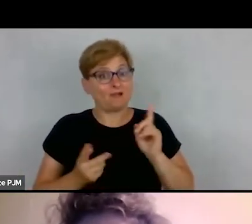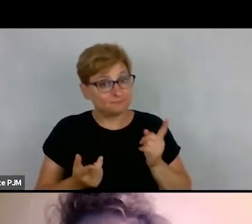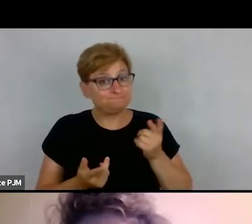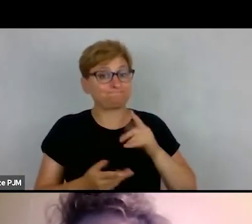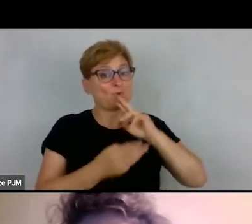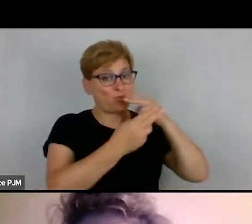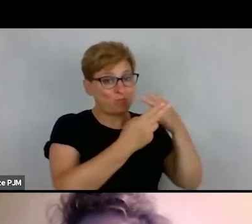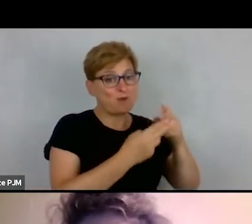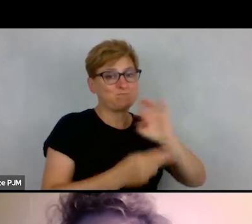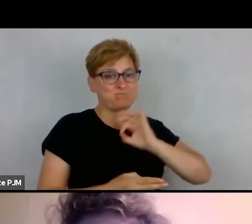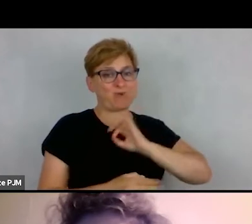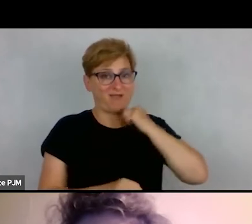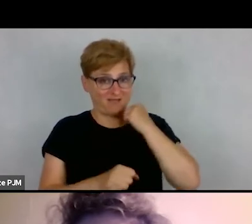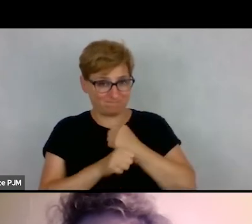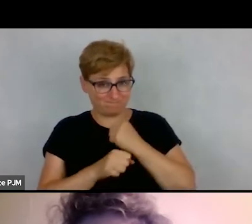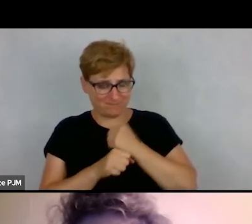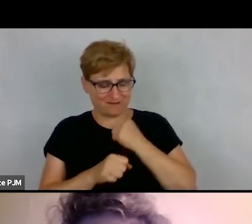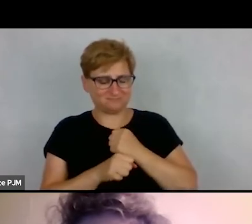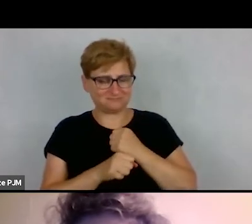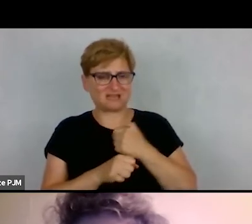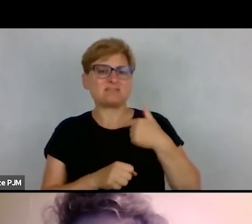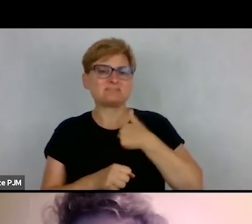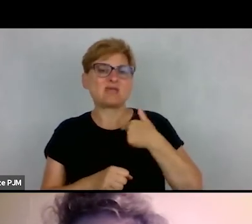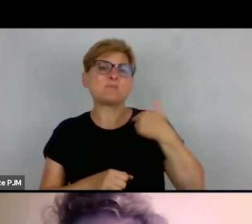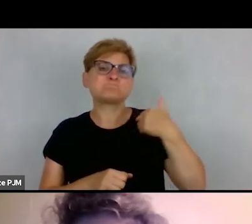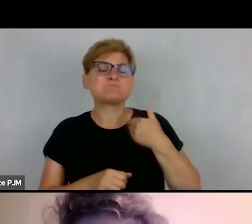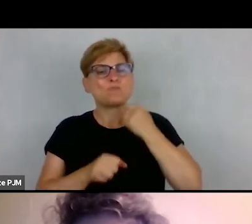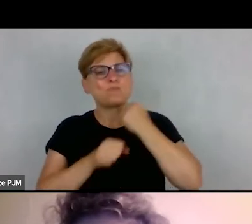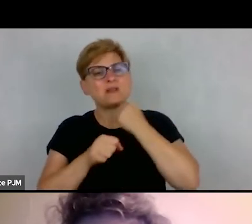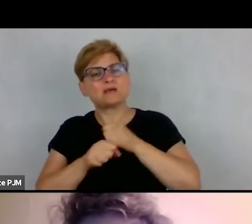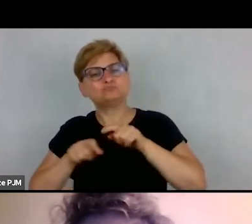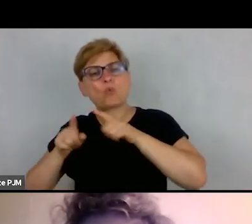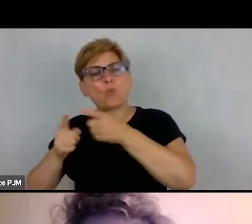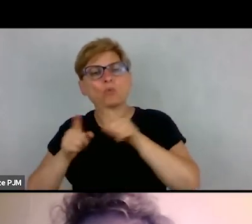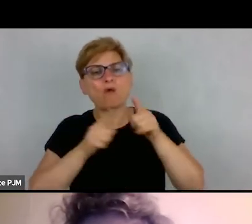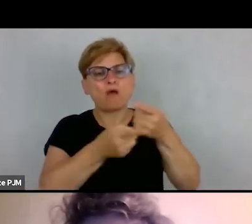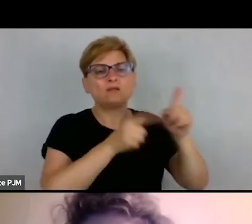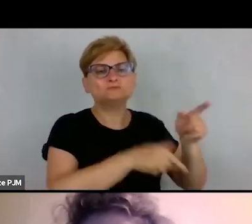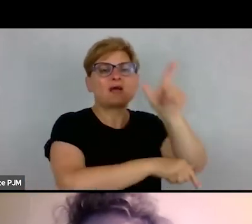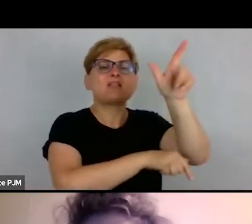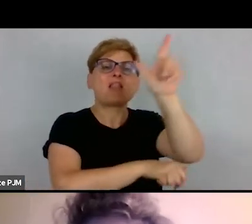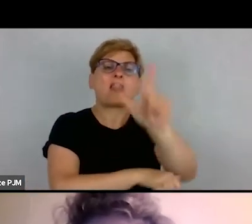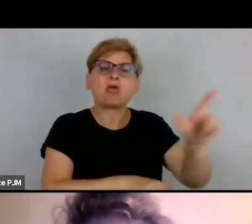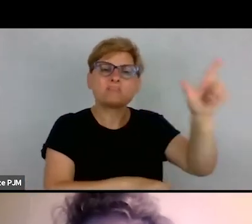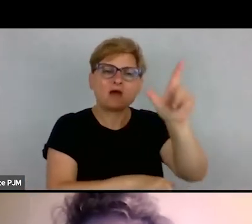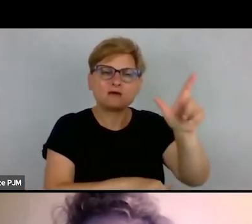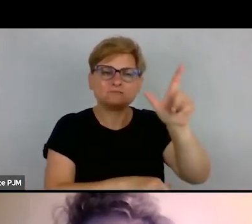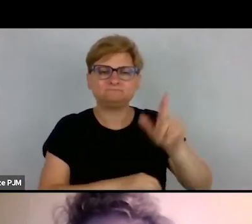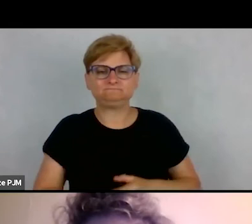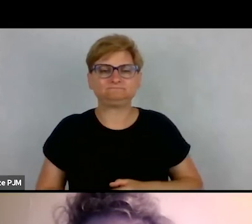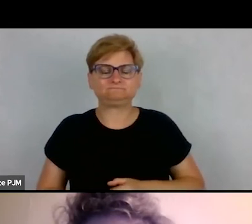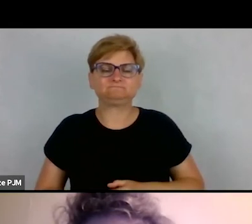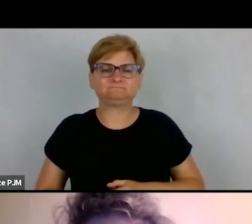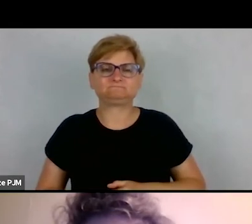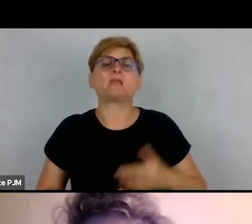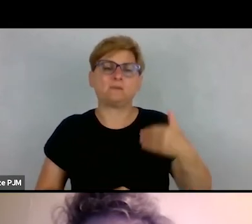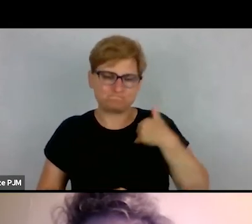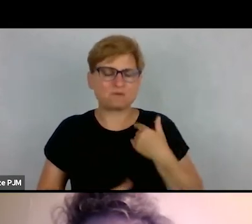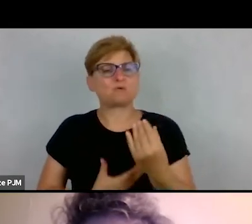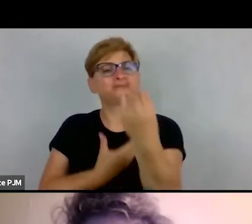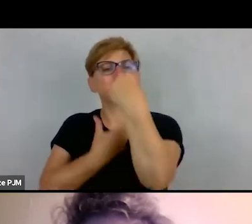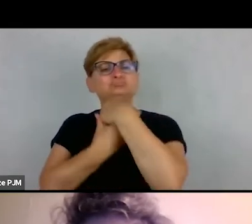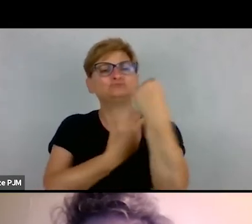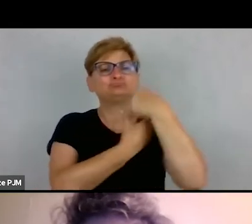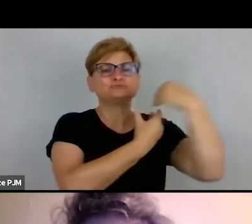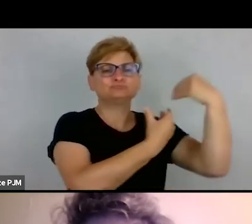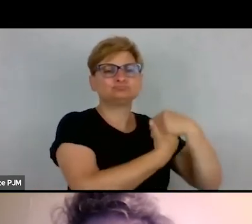a meeting. We would, you know, convene a meeting at the community level to bring together people who are interested in addressing these issues. And in most communities, there